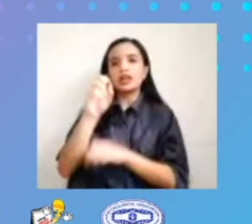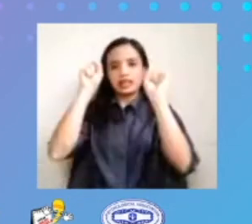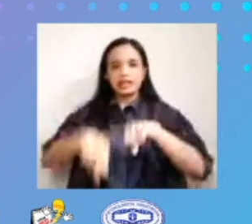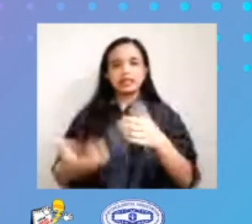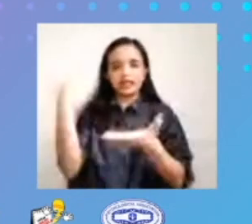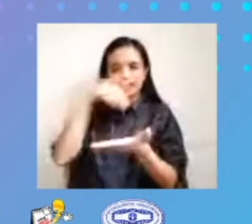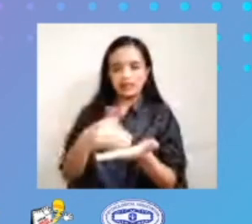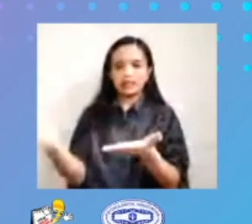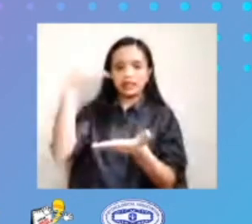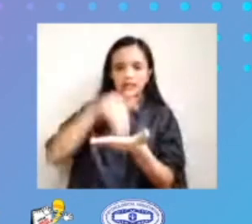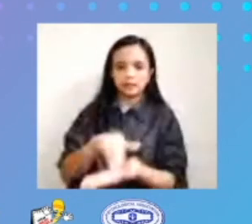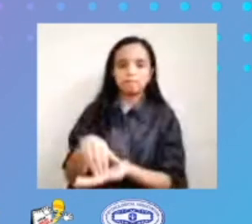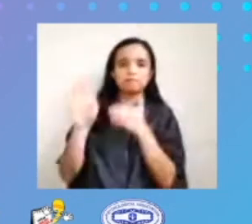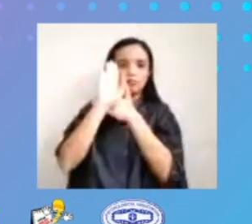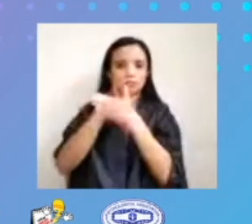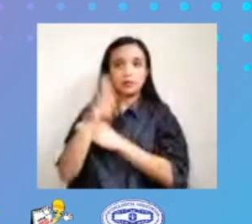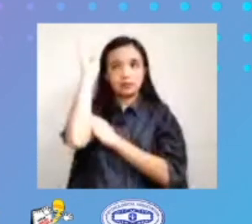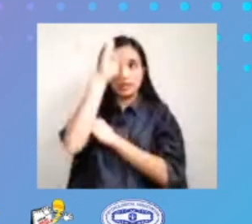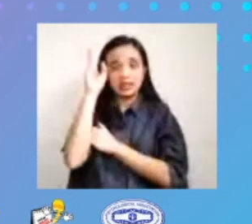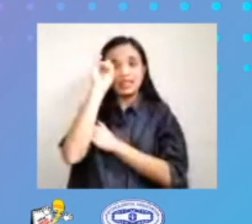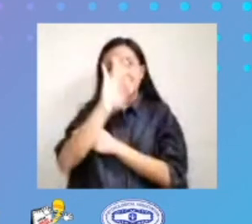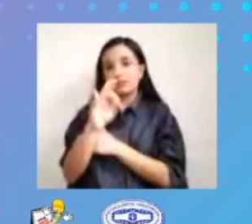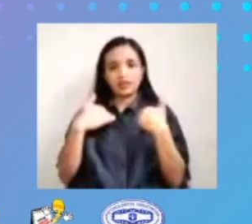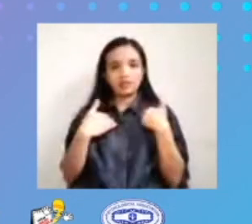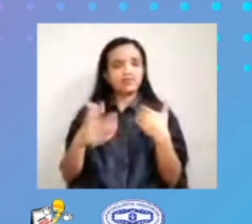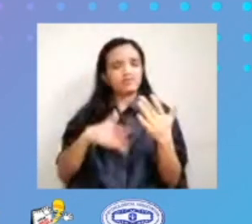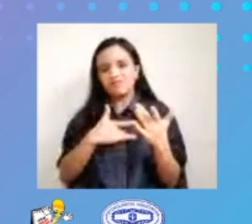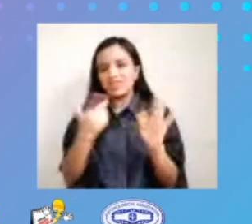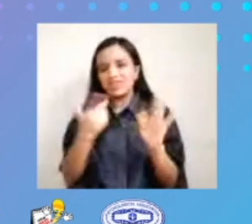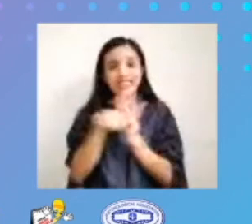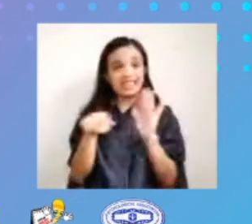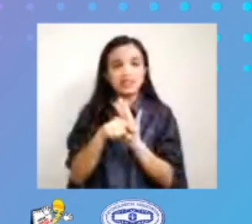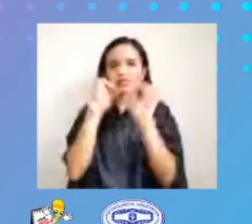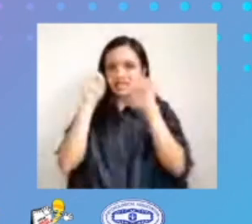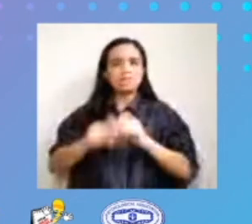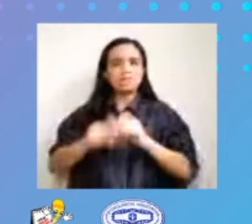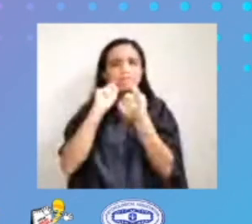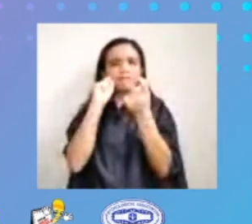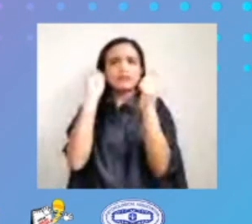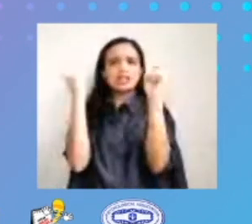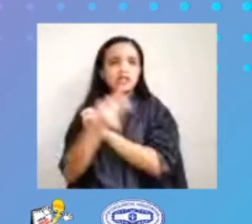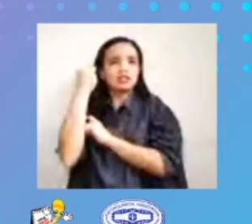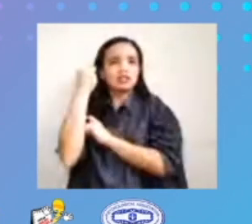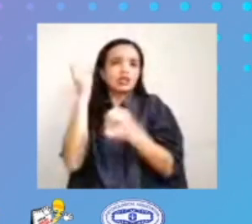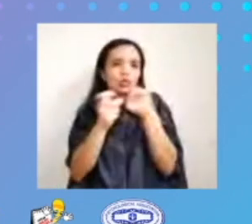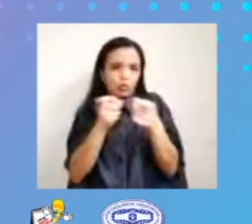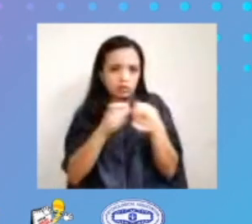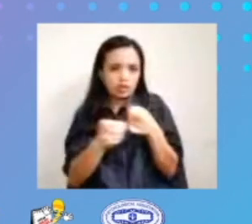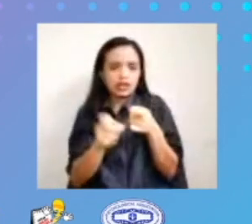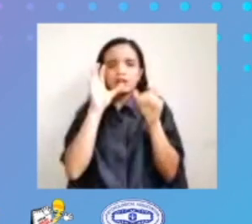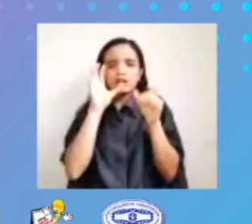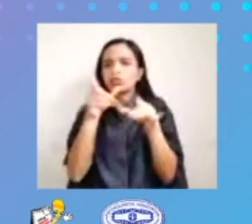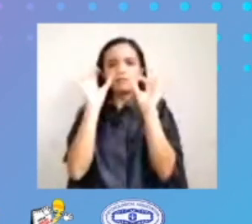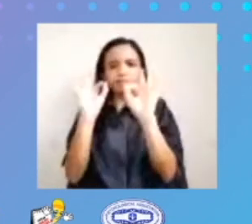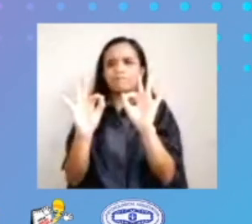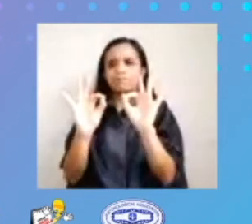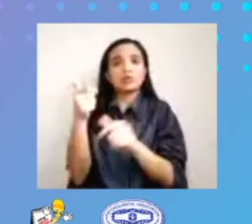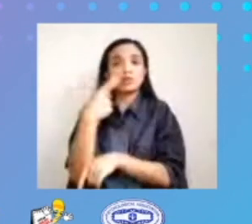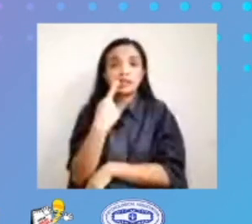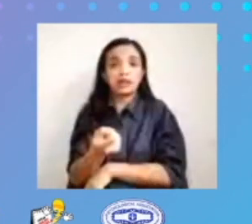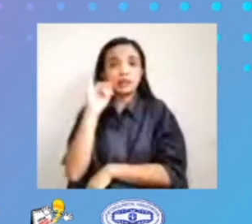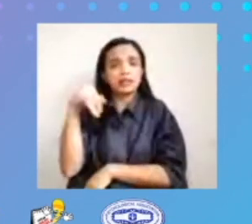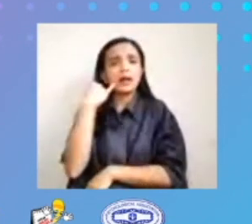from personal experience na rin. Na exercise, yes, it helps a lot kasi you get to secrete happy hormones